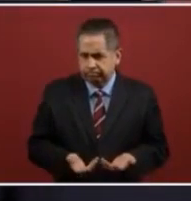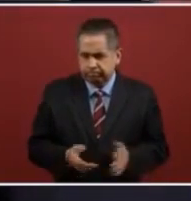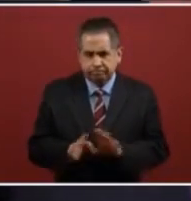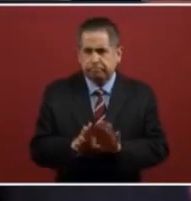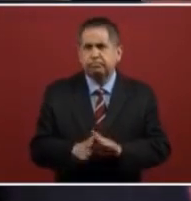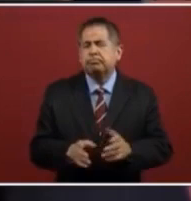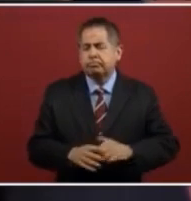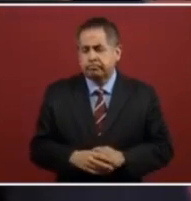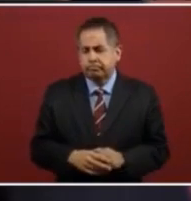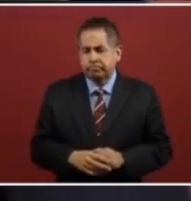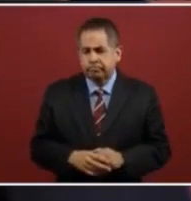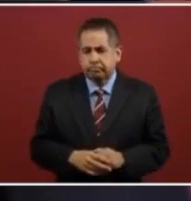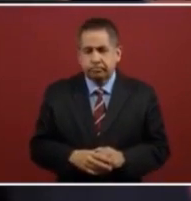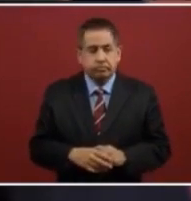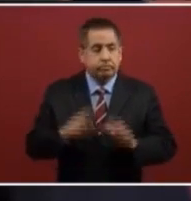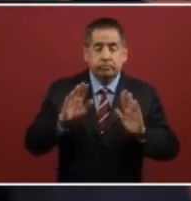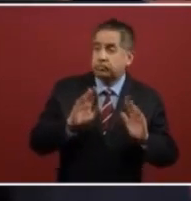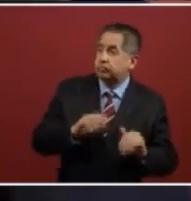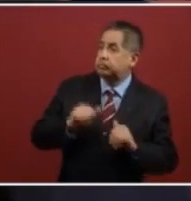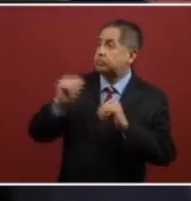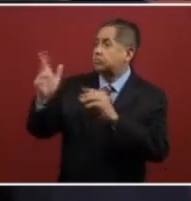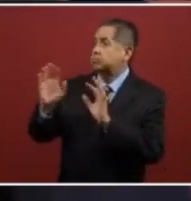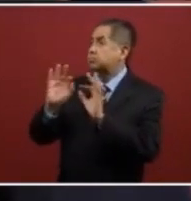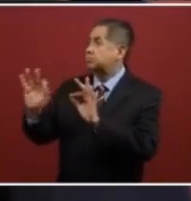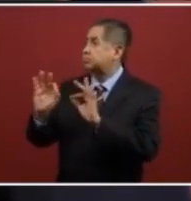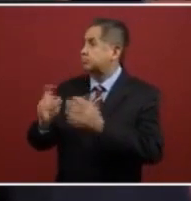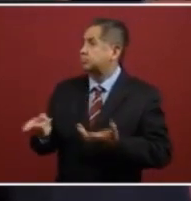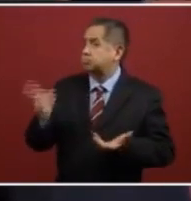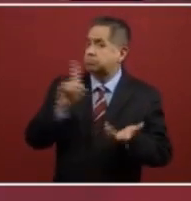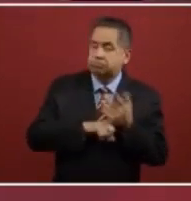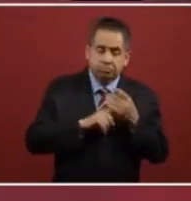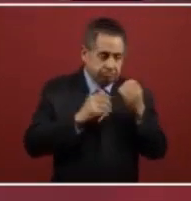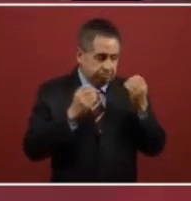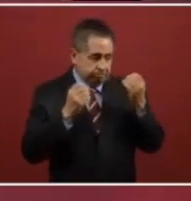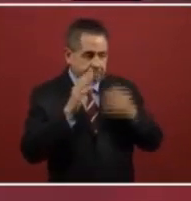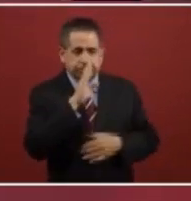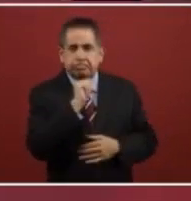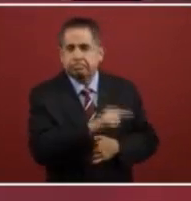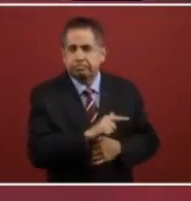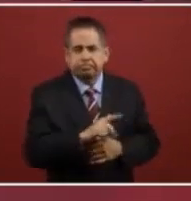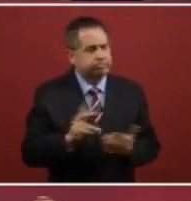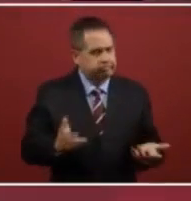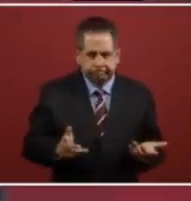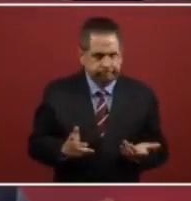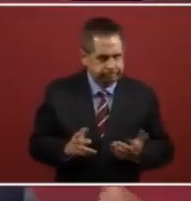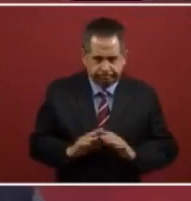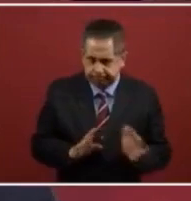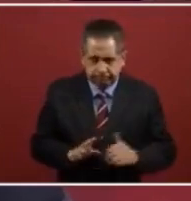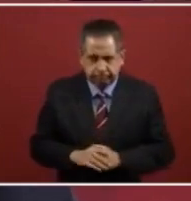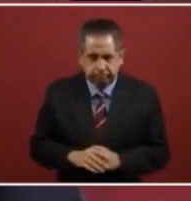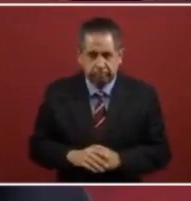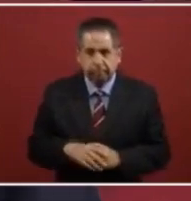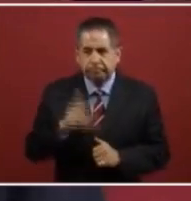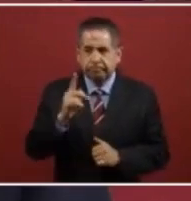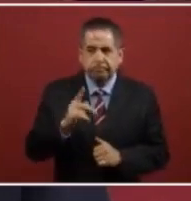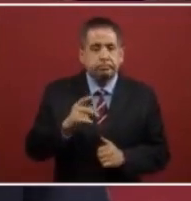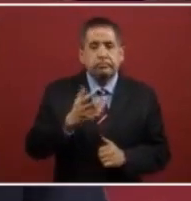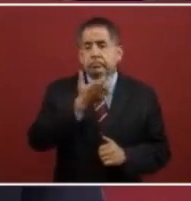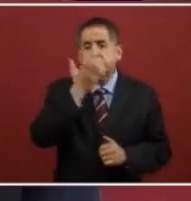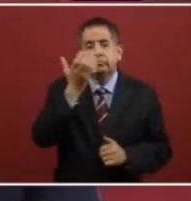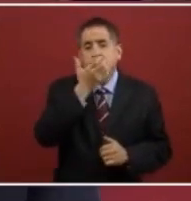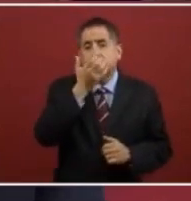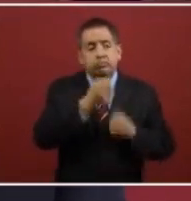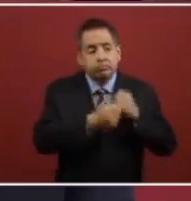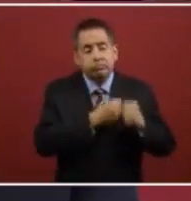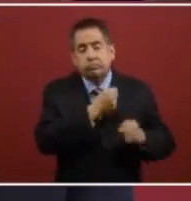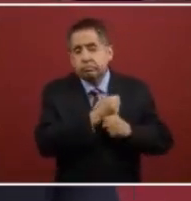how are we going to do it? Candil de la calle. If you're just always Oscuridad, traveling pues. and your Pero home is not being Son taken care of. inercias,